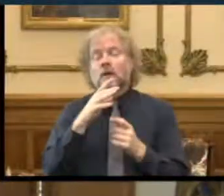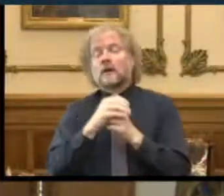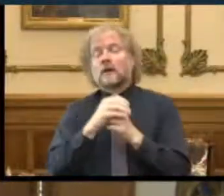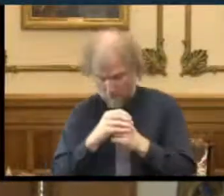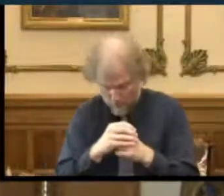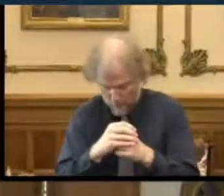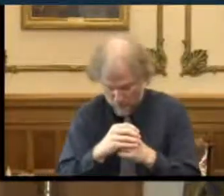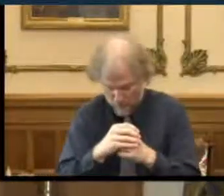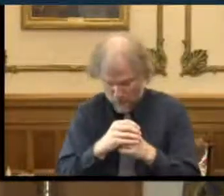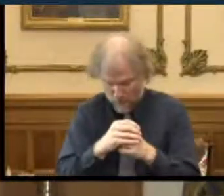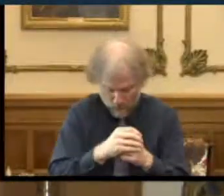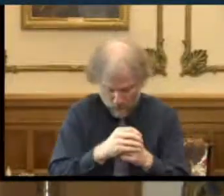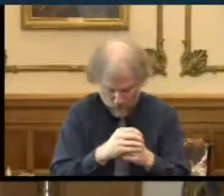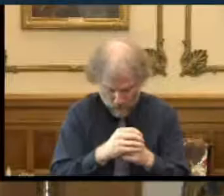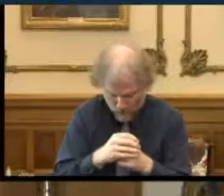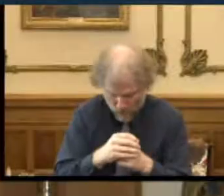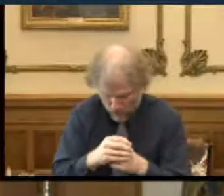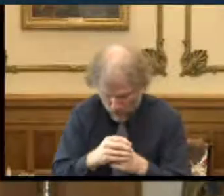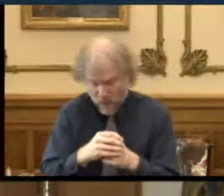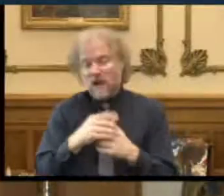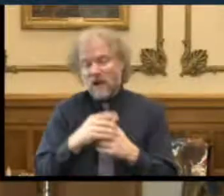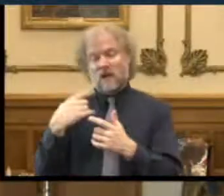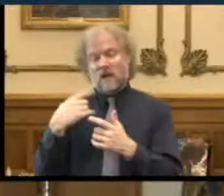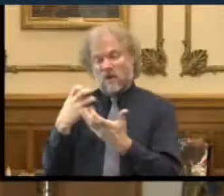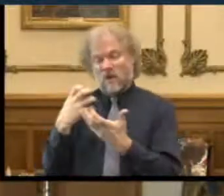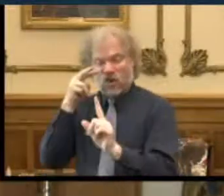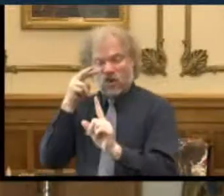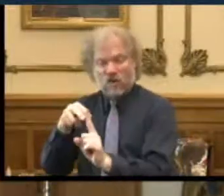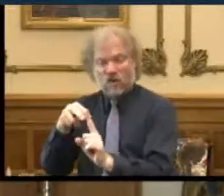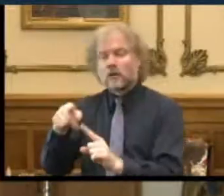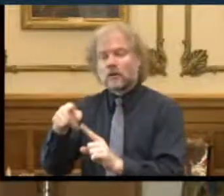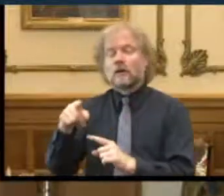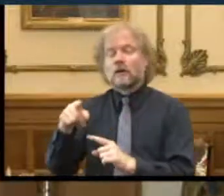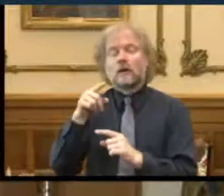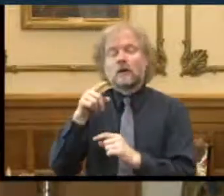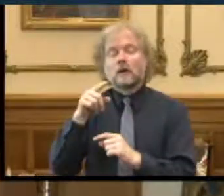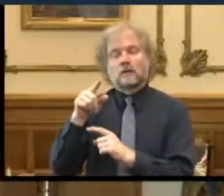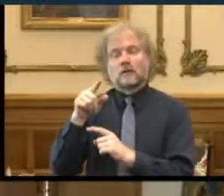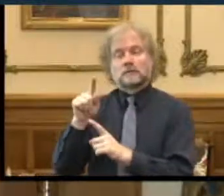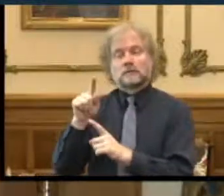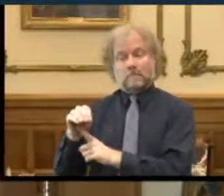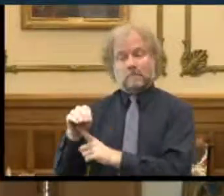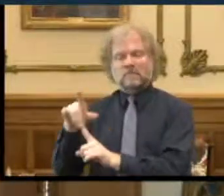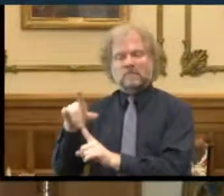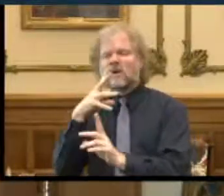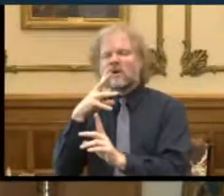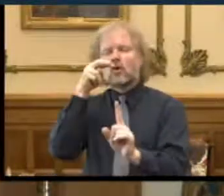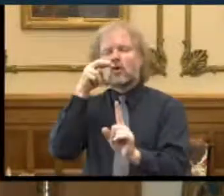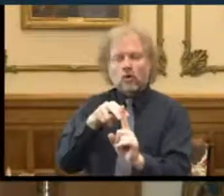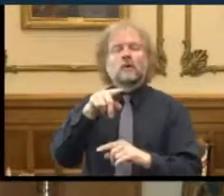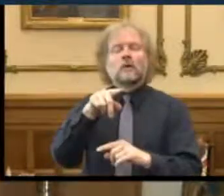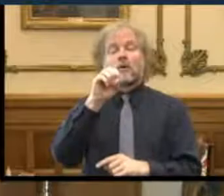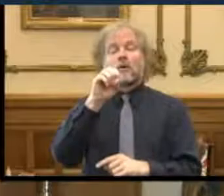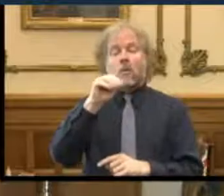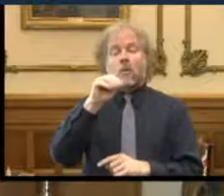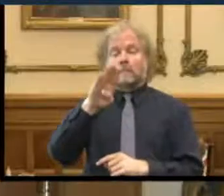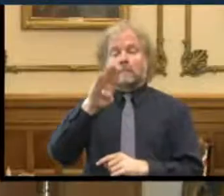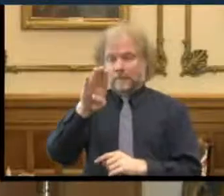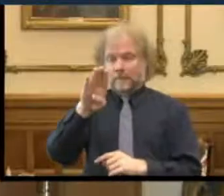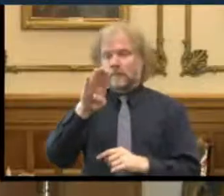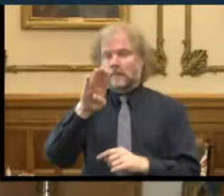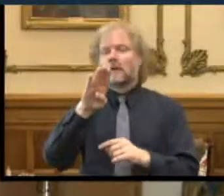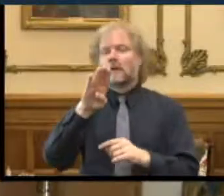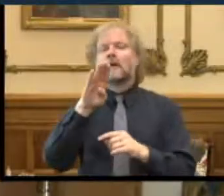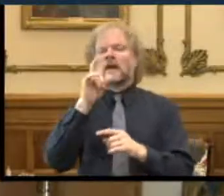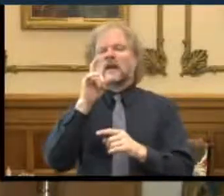One of the things that I may direct you to, Tom, is not only has the OMB made a couple